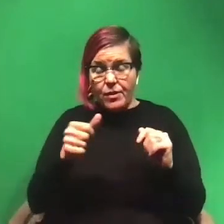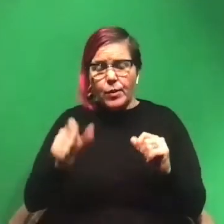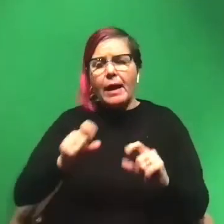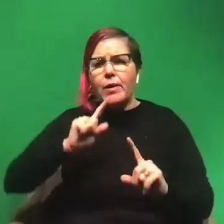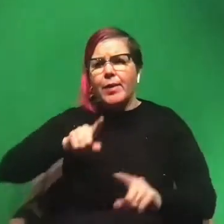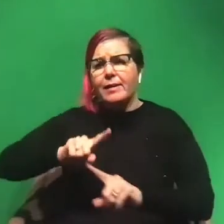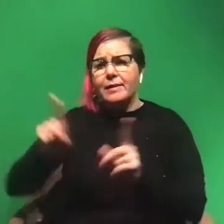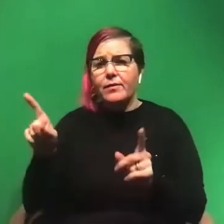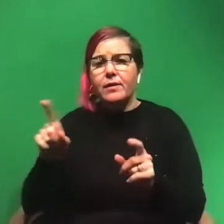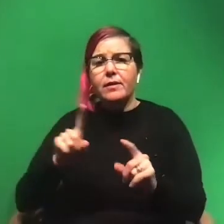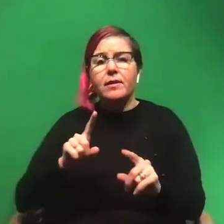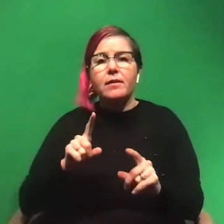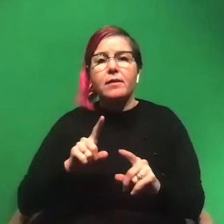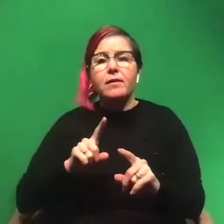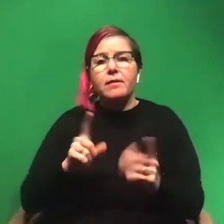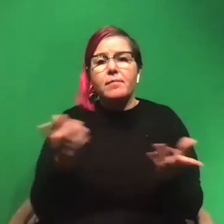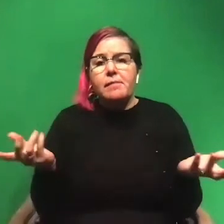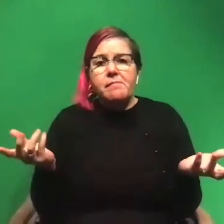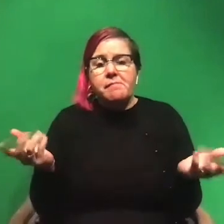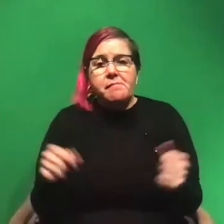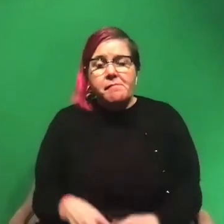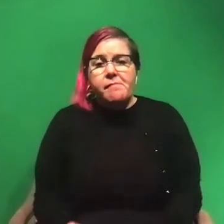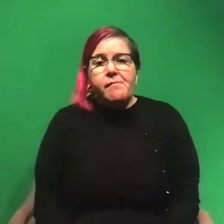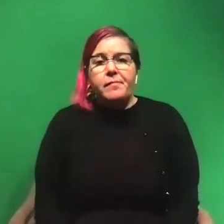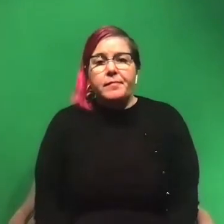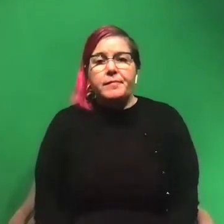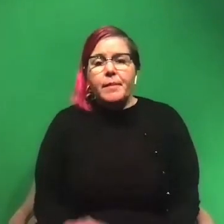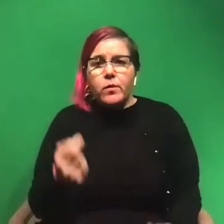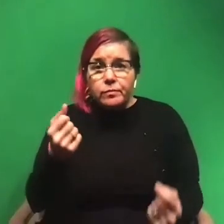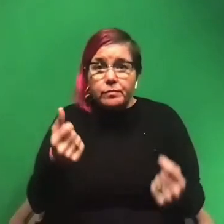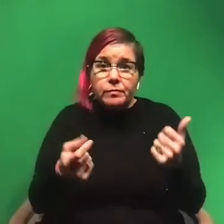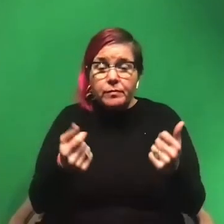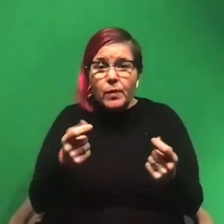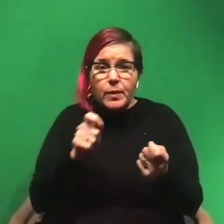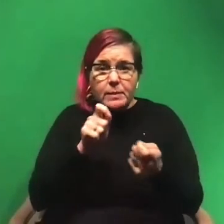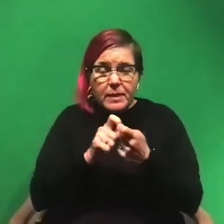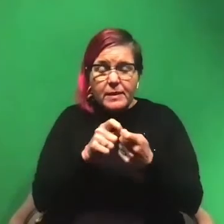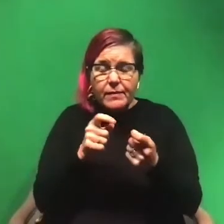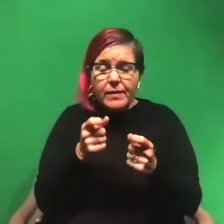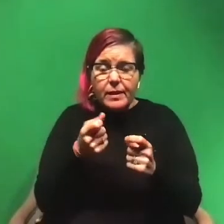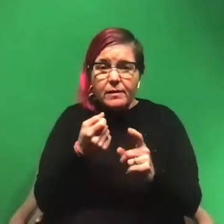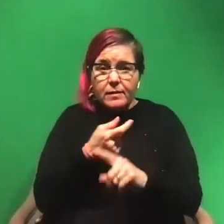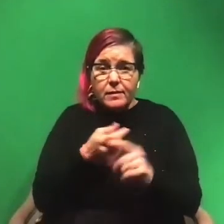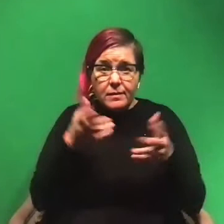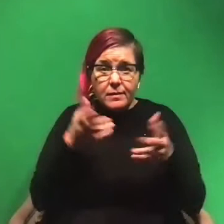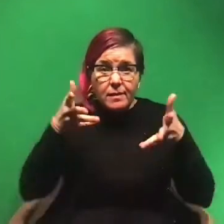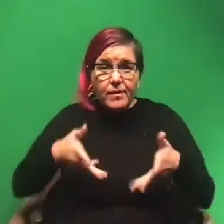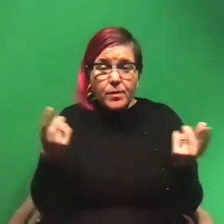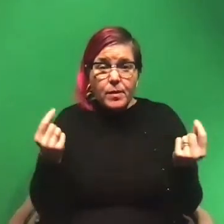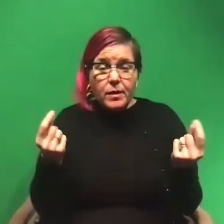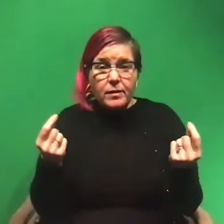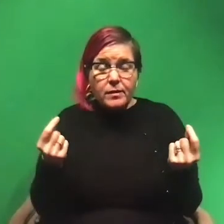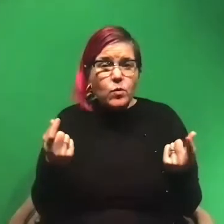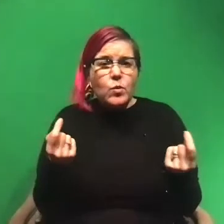But if you just normalize by that and you start removing all those little permutations, then really what you're going to end up with is what is the chance